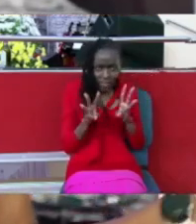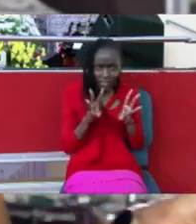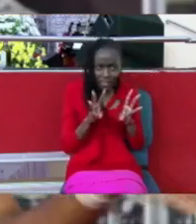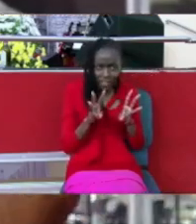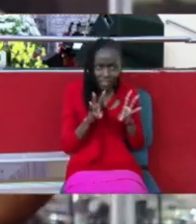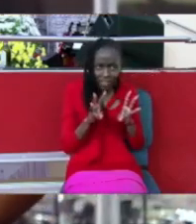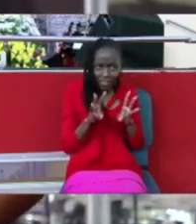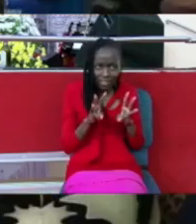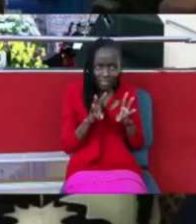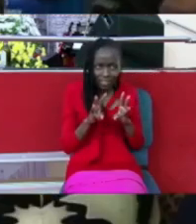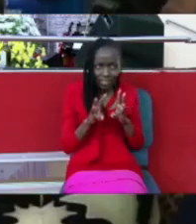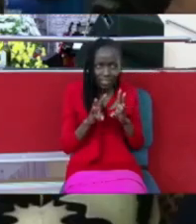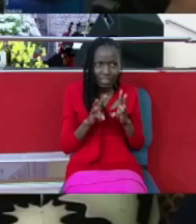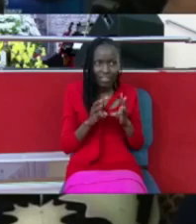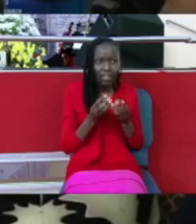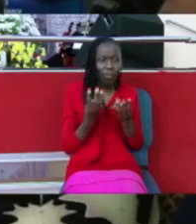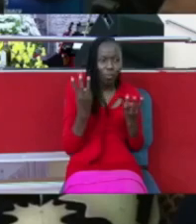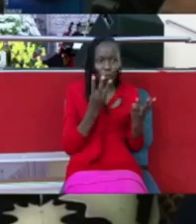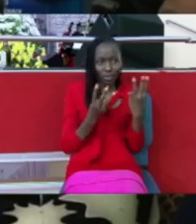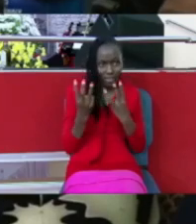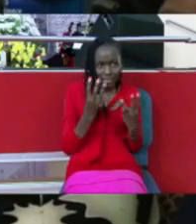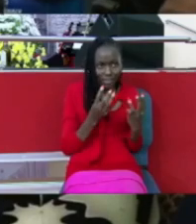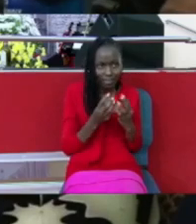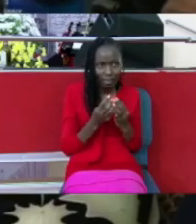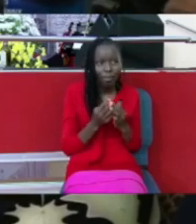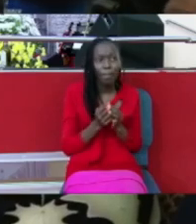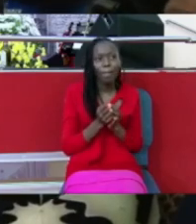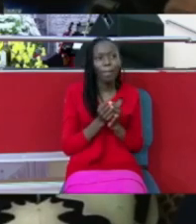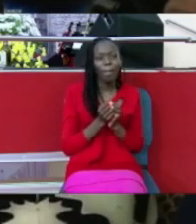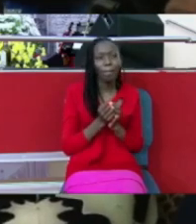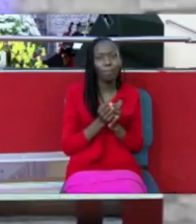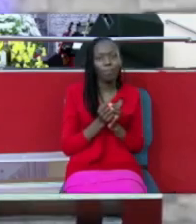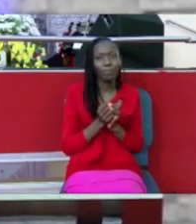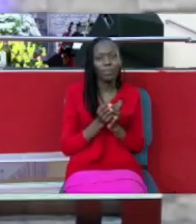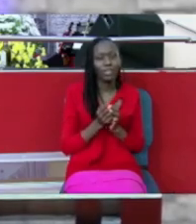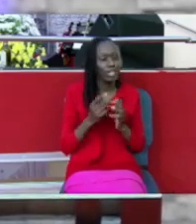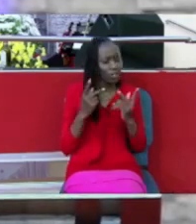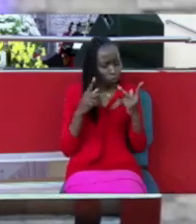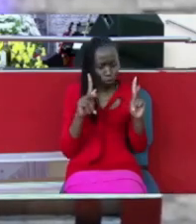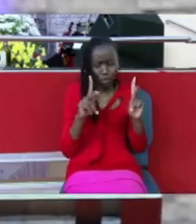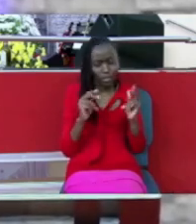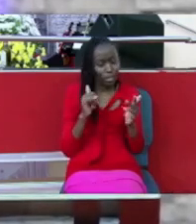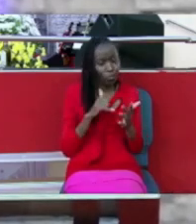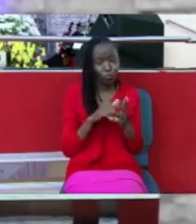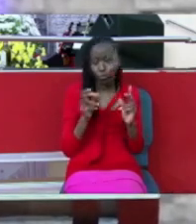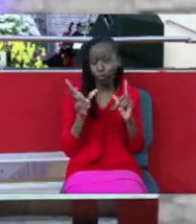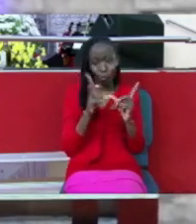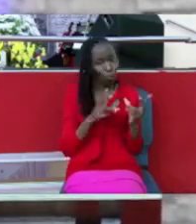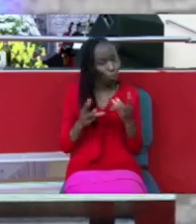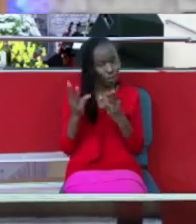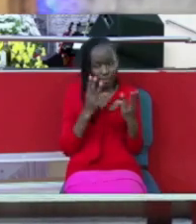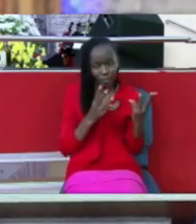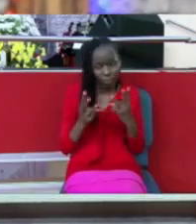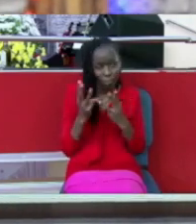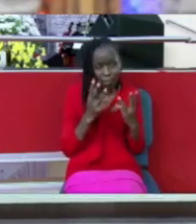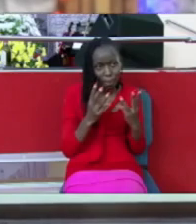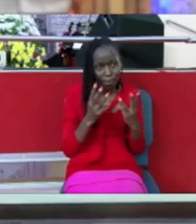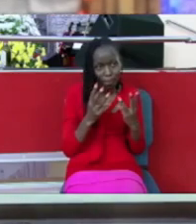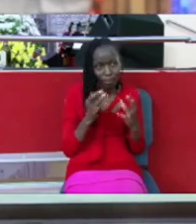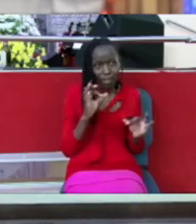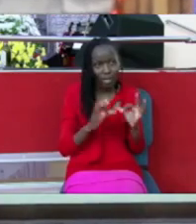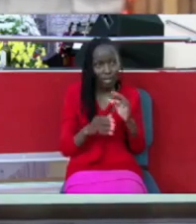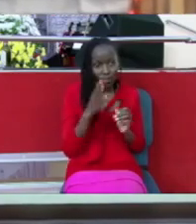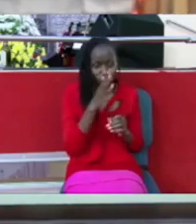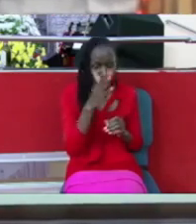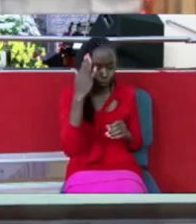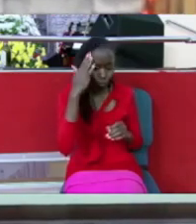wana wasiwasi. Let me tell you, that subject is addressed in the Bible, so it is okay to worry. Hiyo masomo yako kwenye Biblia na if you know how to